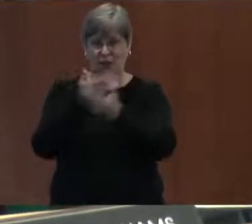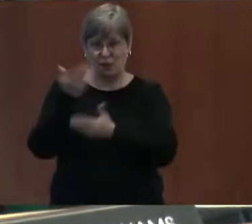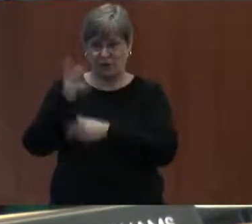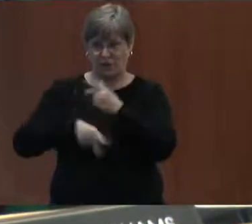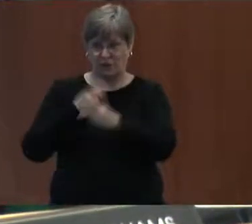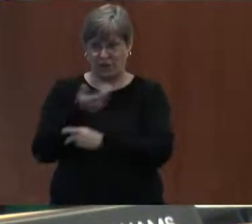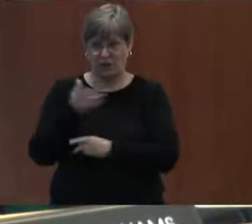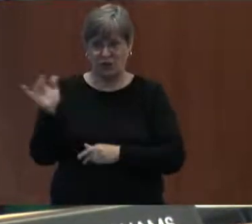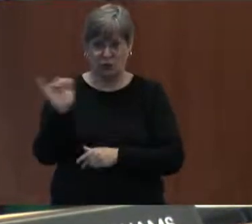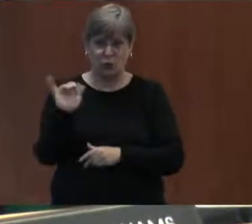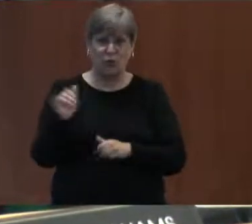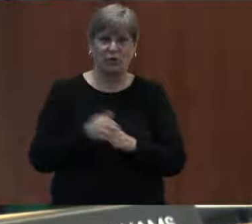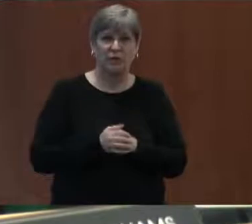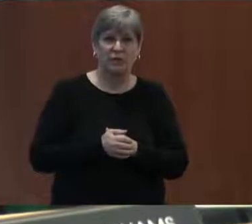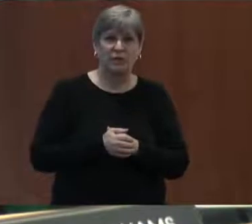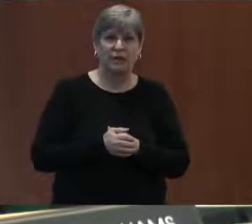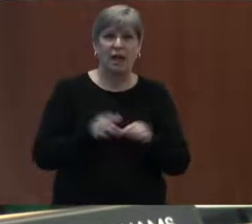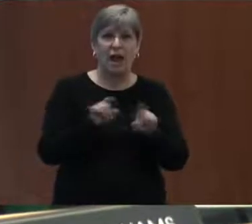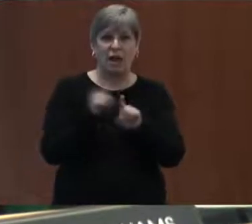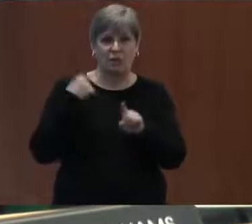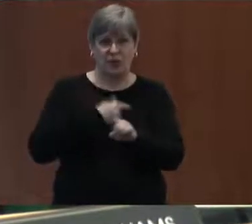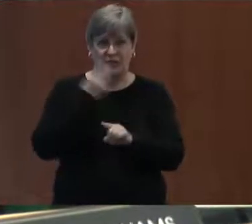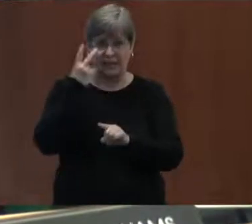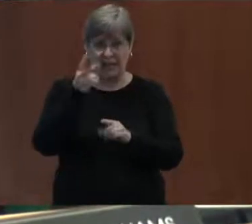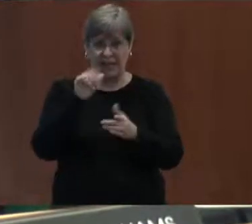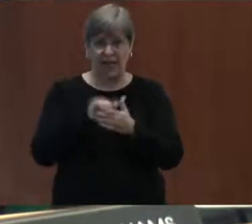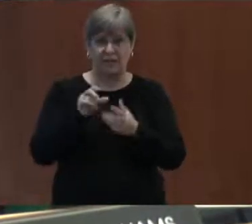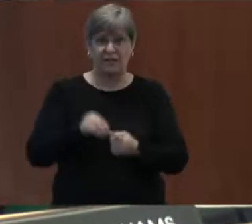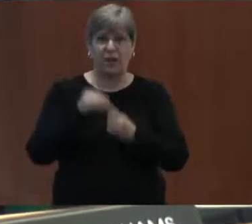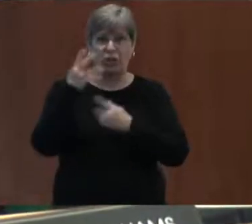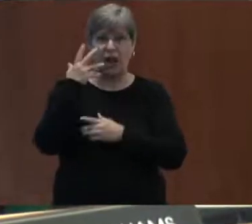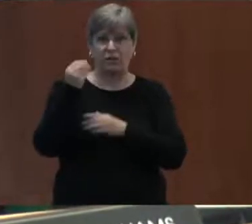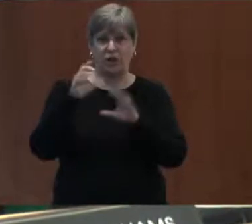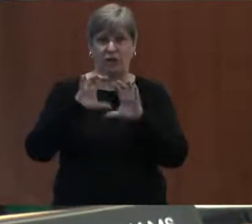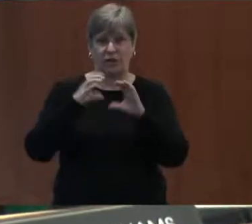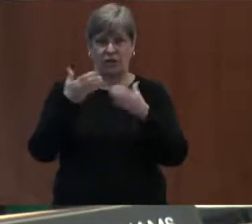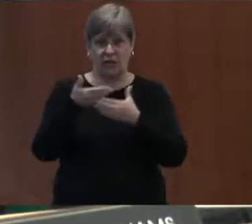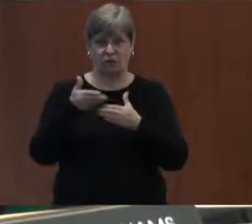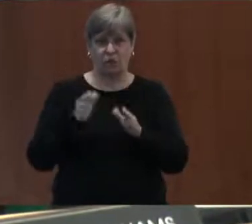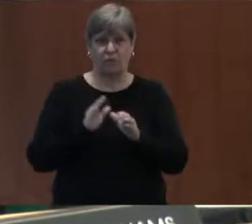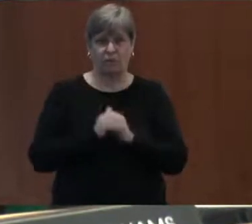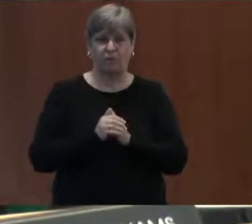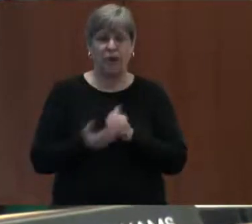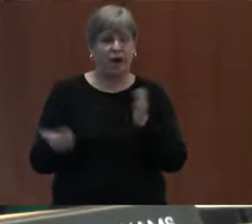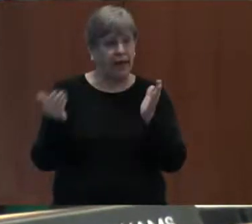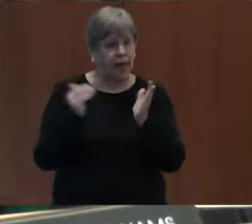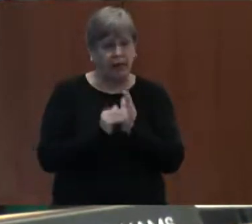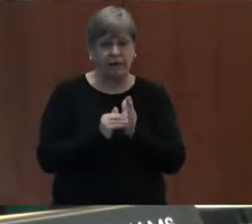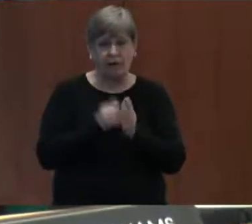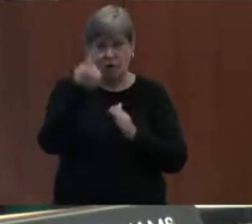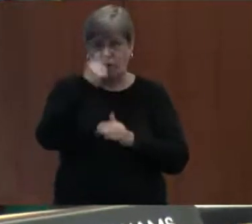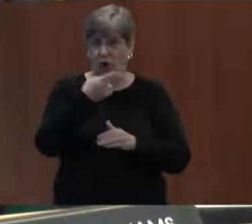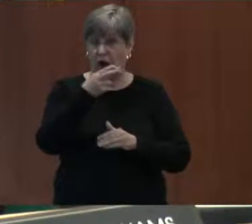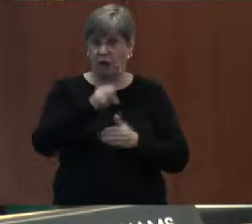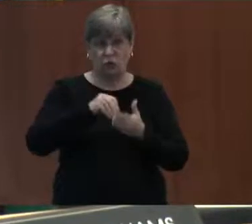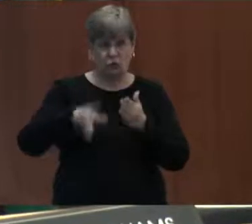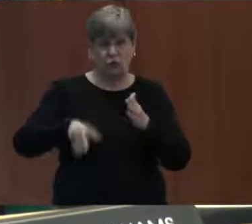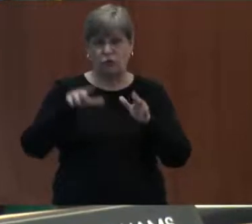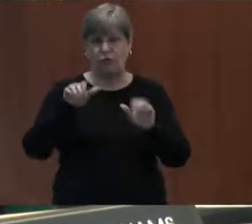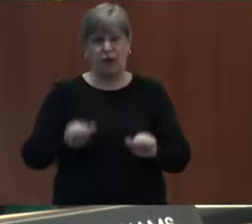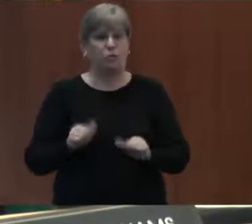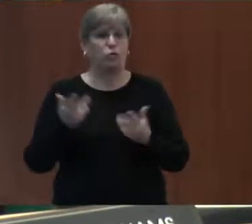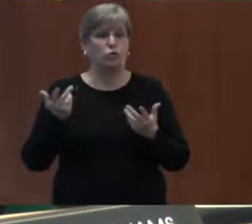of things as we see that, particularly outside of the classroom. It's just, again, for high school students to be able